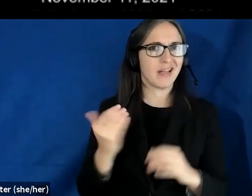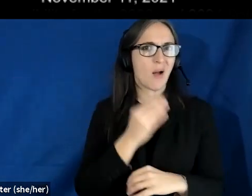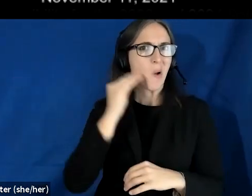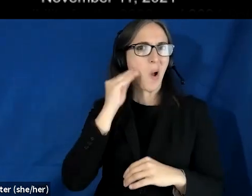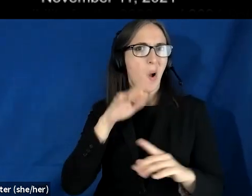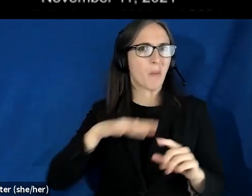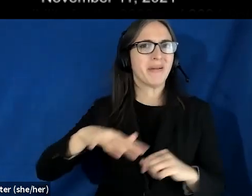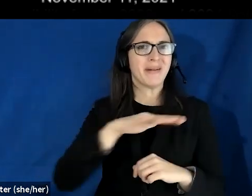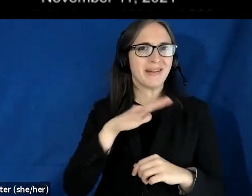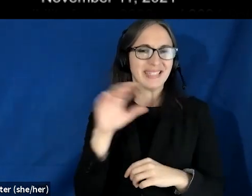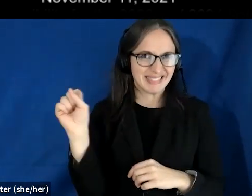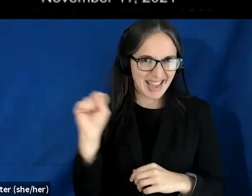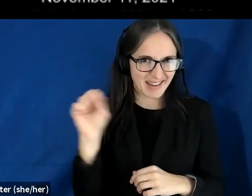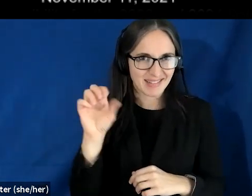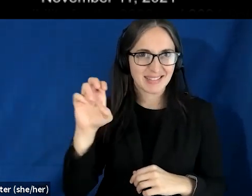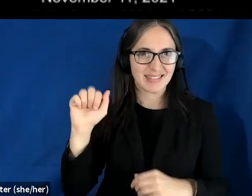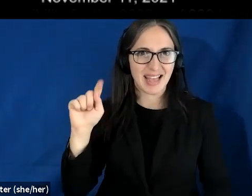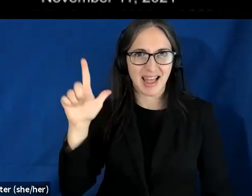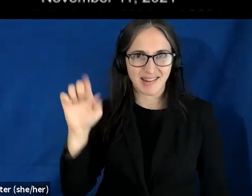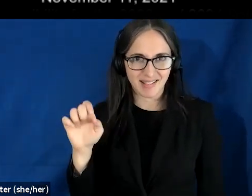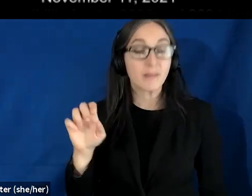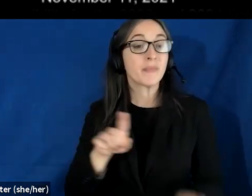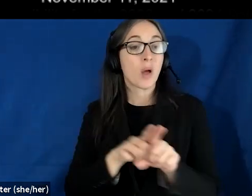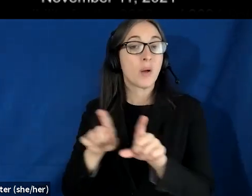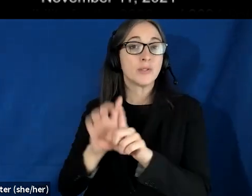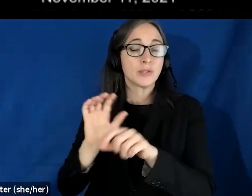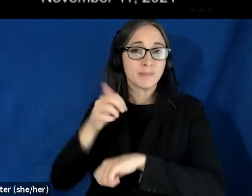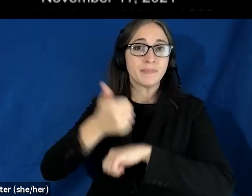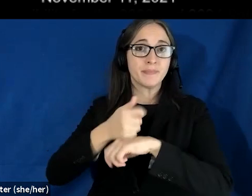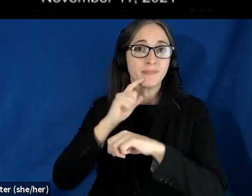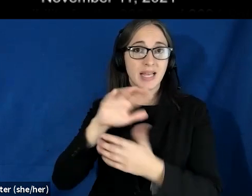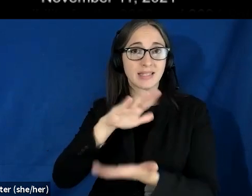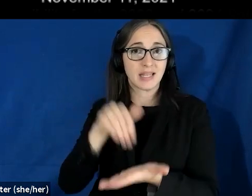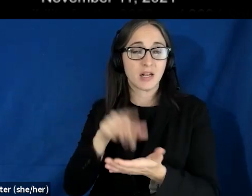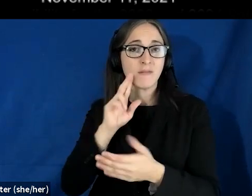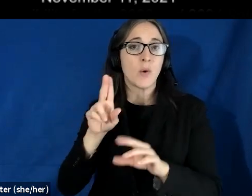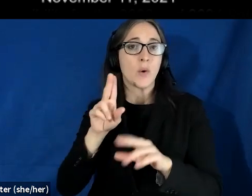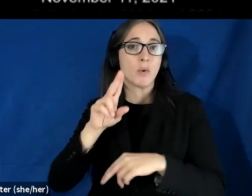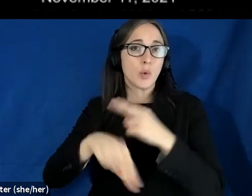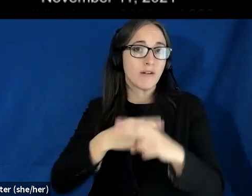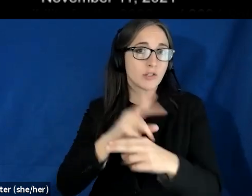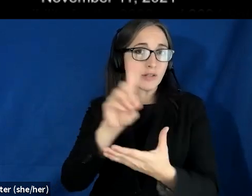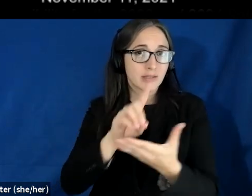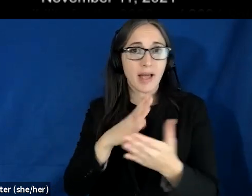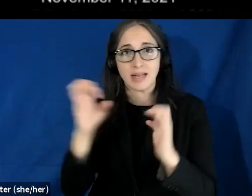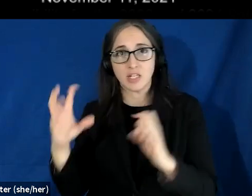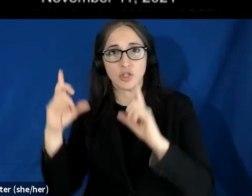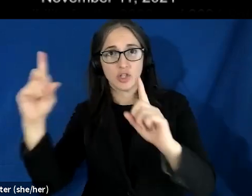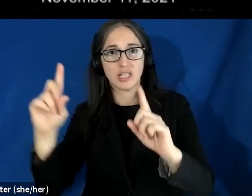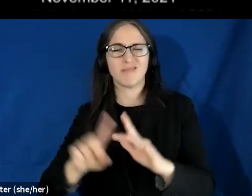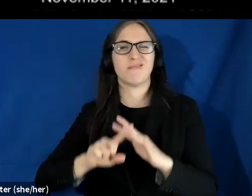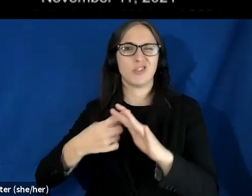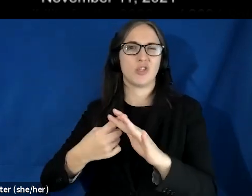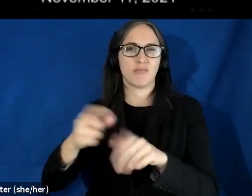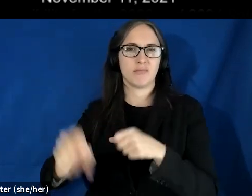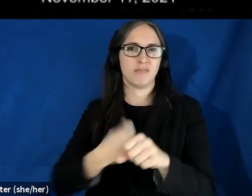We also started the Center on Universal Design in Education, starting in 1999. And we're the